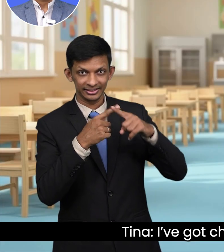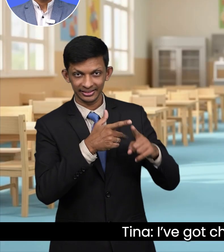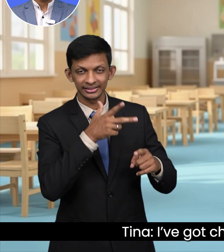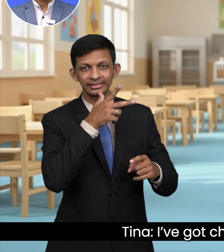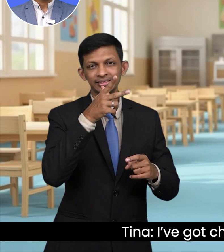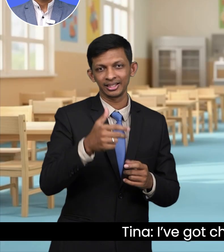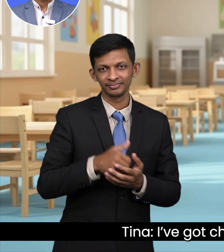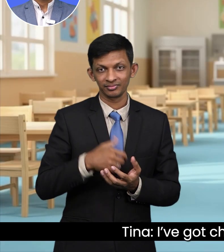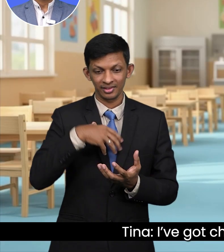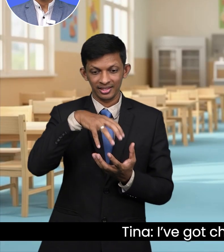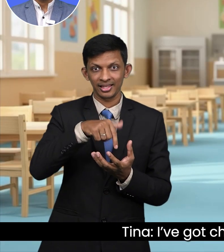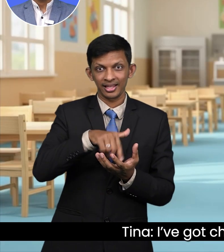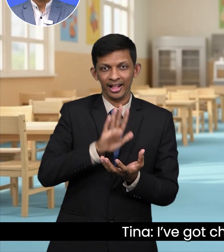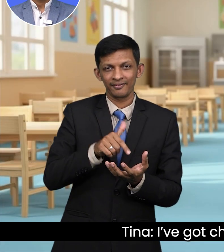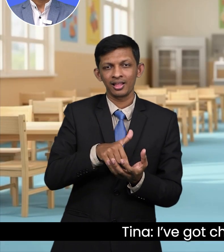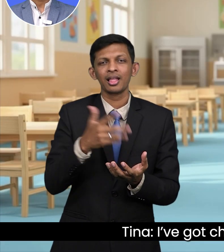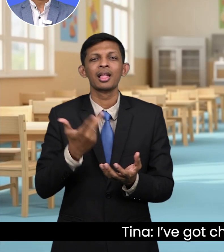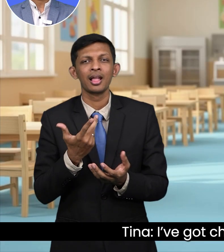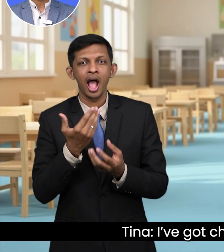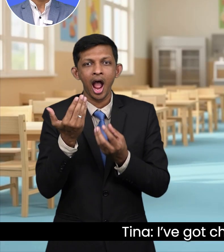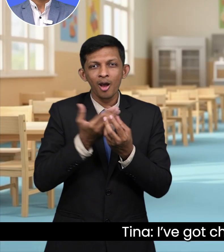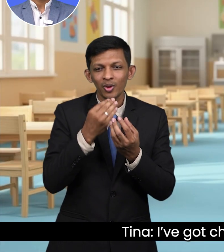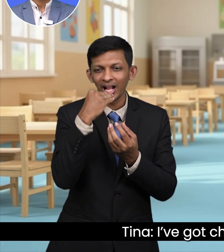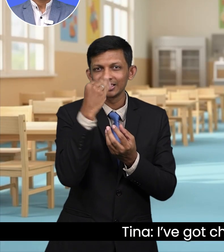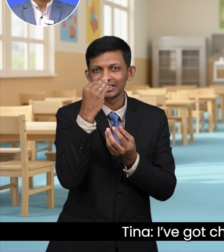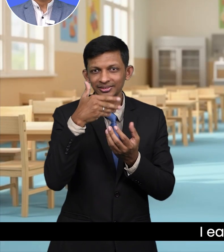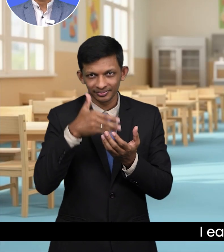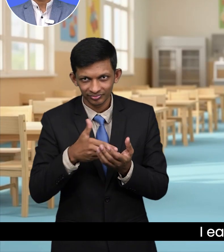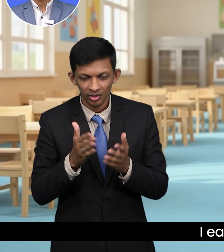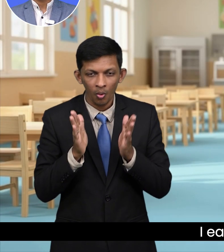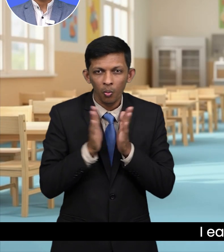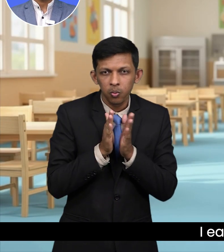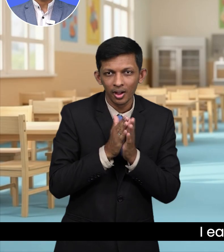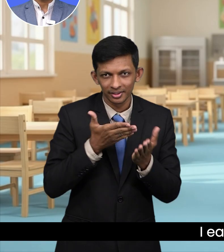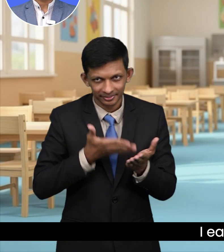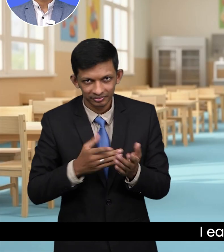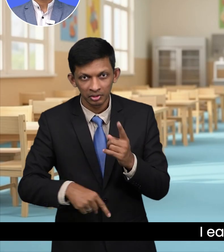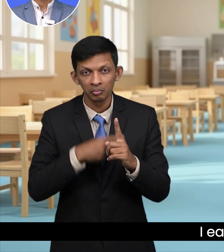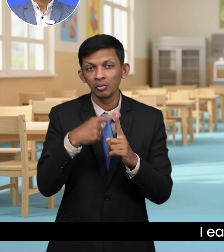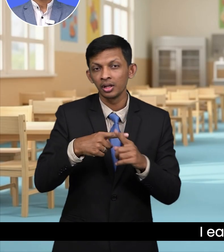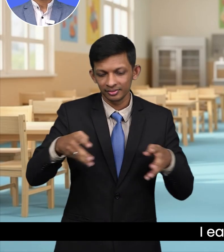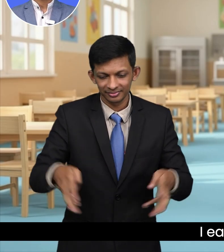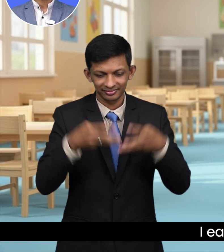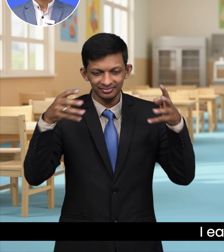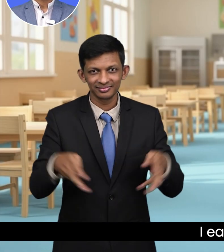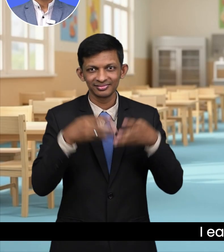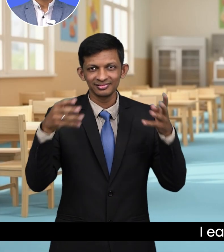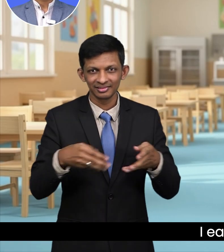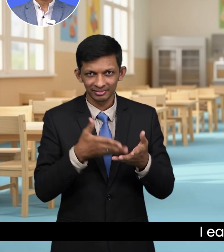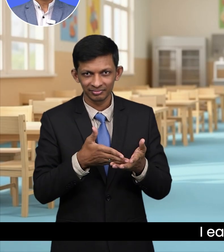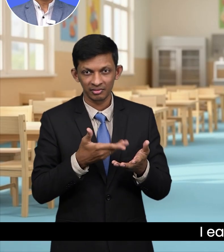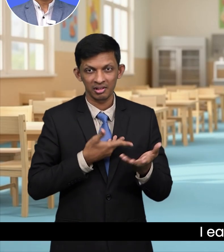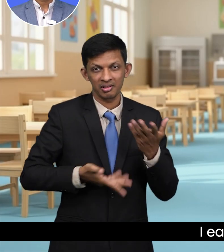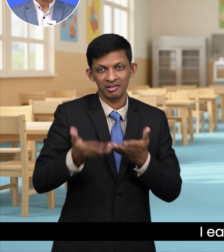I've got chips, cake, and some noodles. I eat these very often.